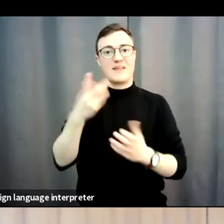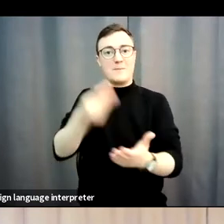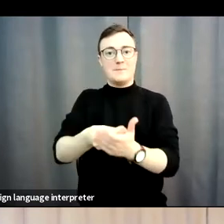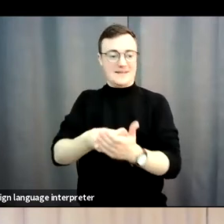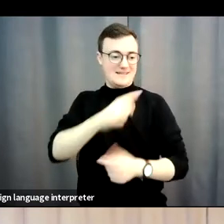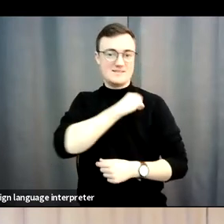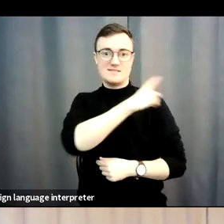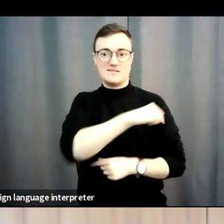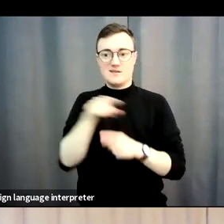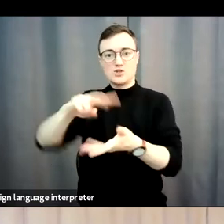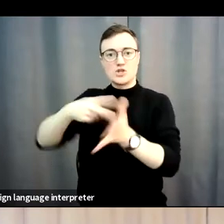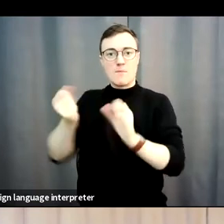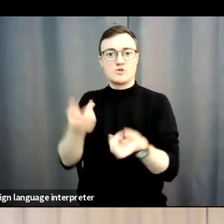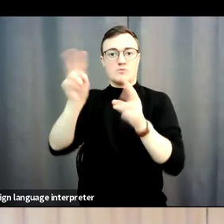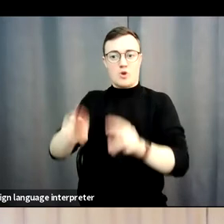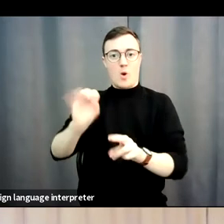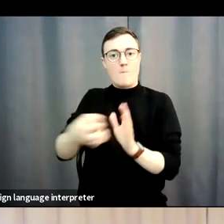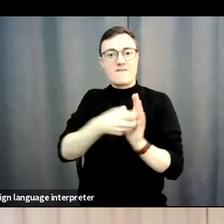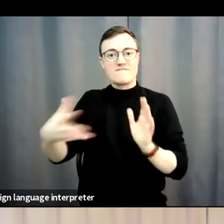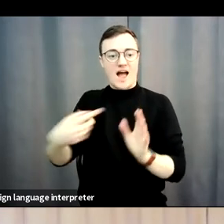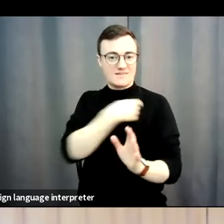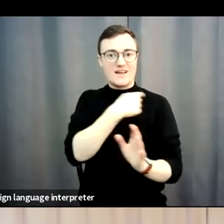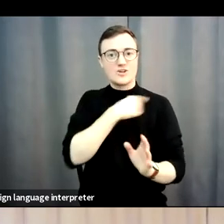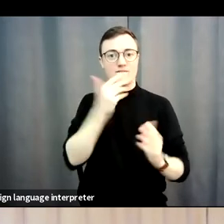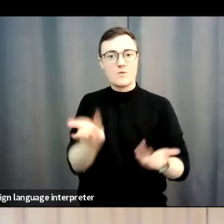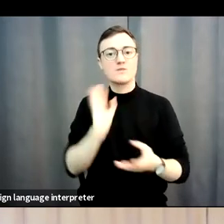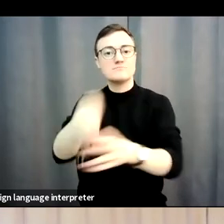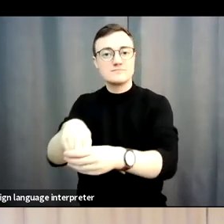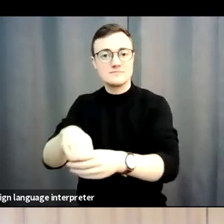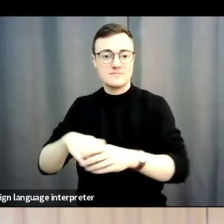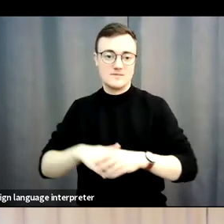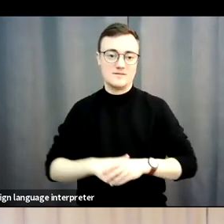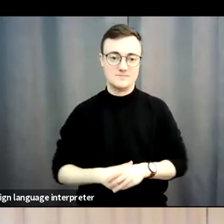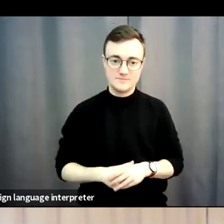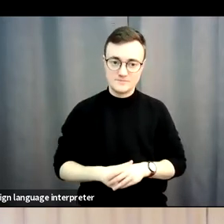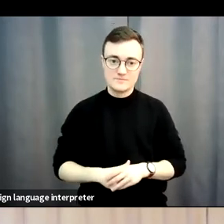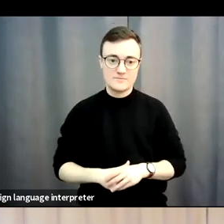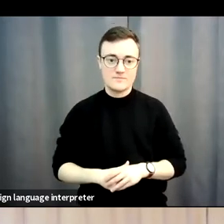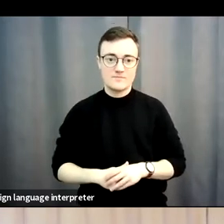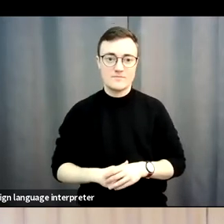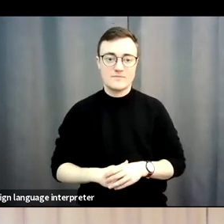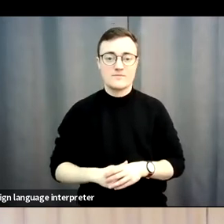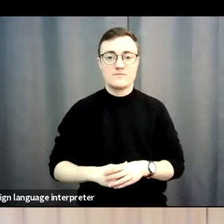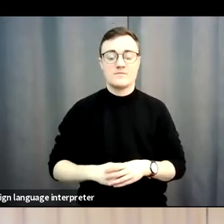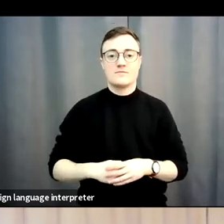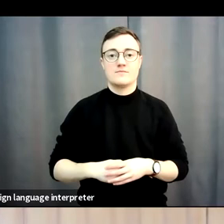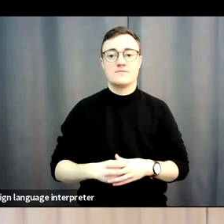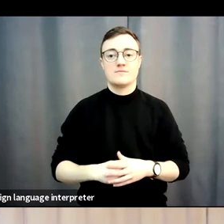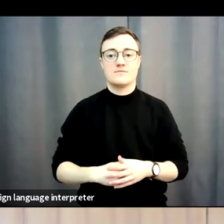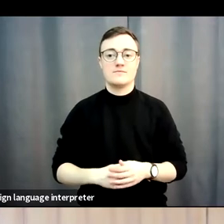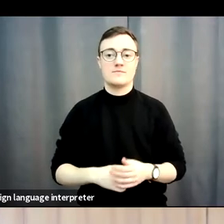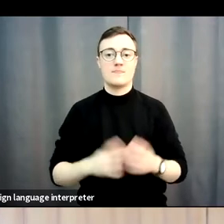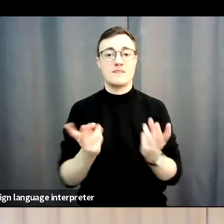In the report, we describe a broad variety of methods and tools for participation that are available in